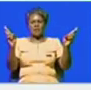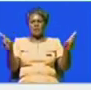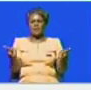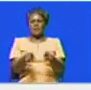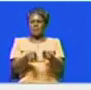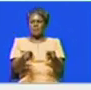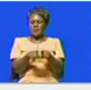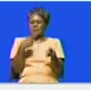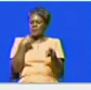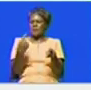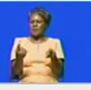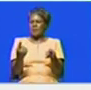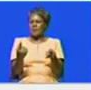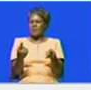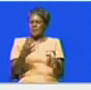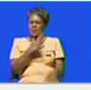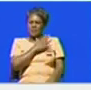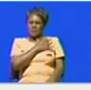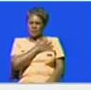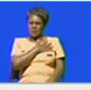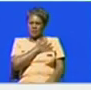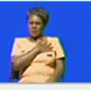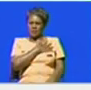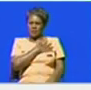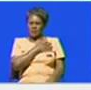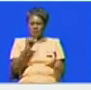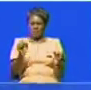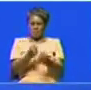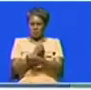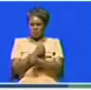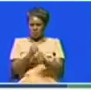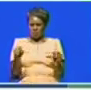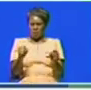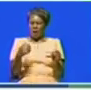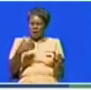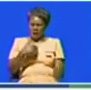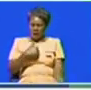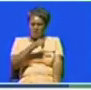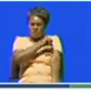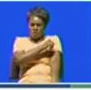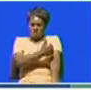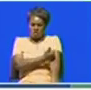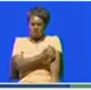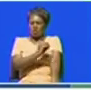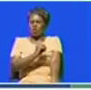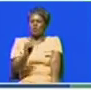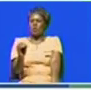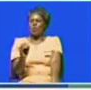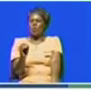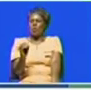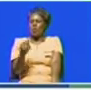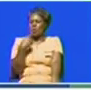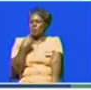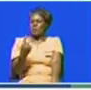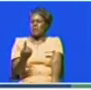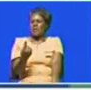also saying that NASA cannot and has no power under the law to say